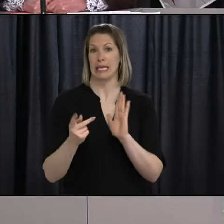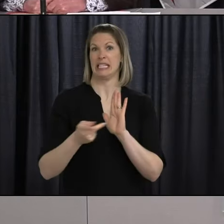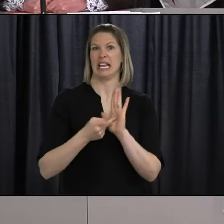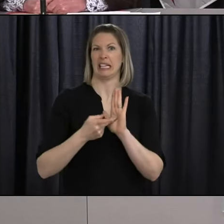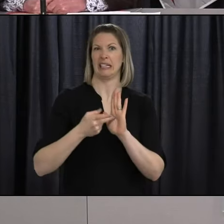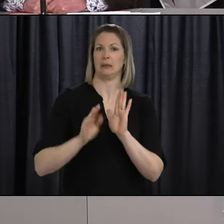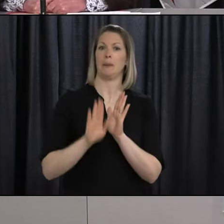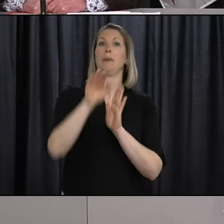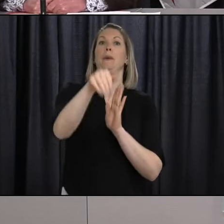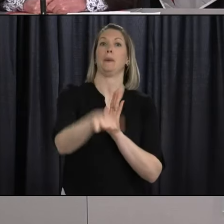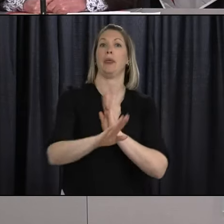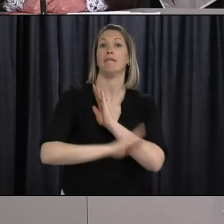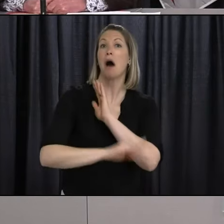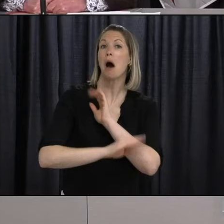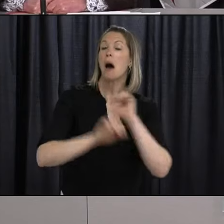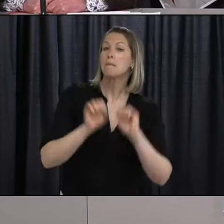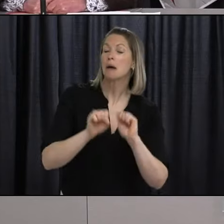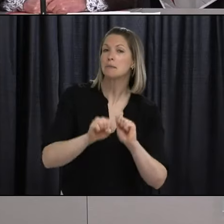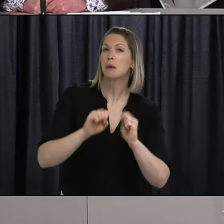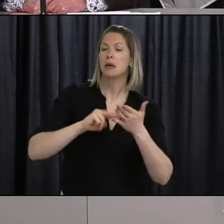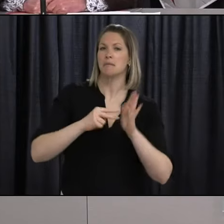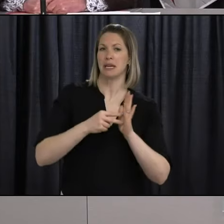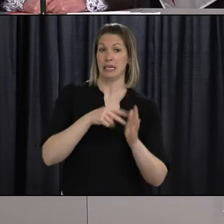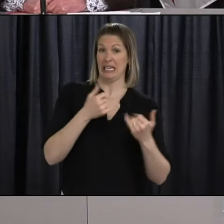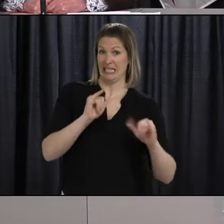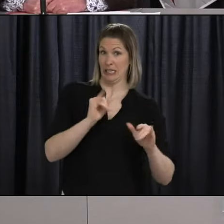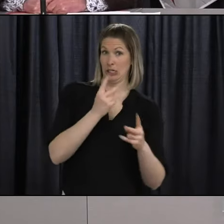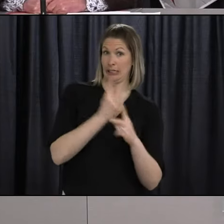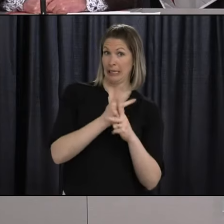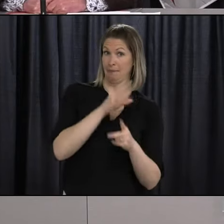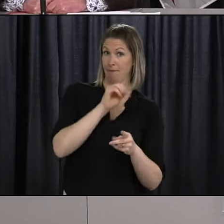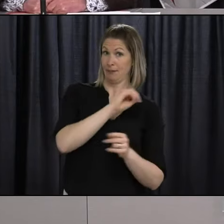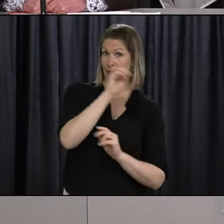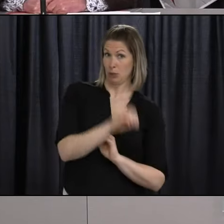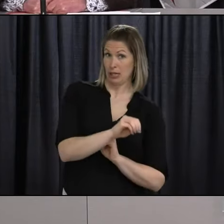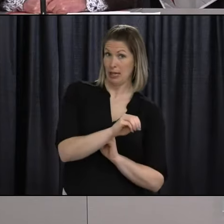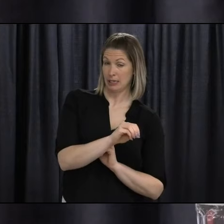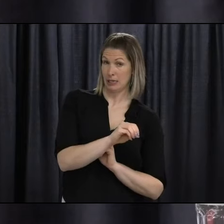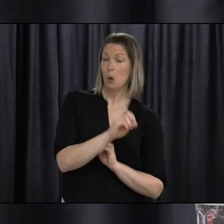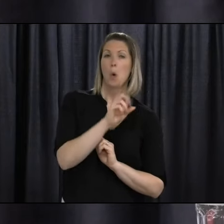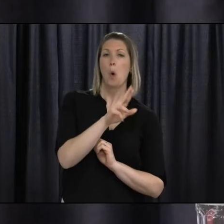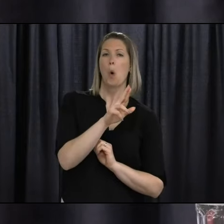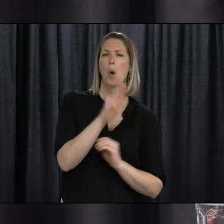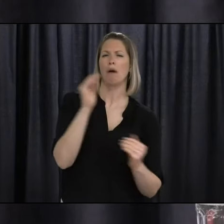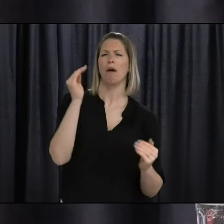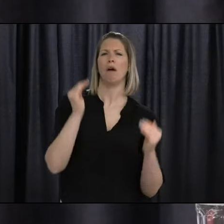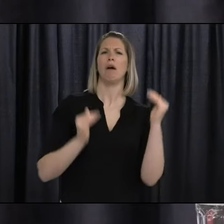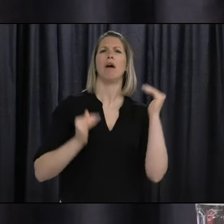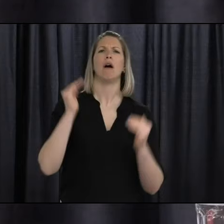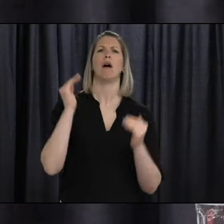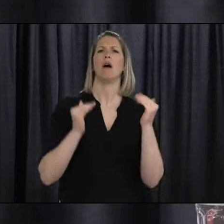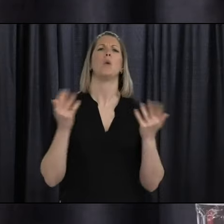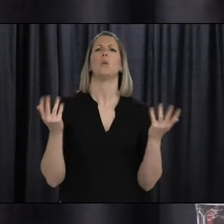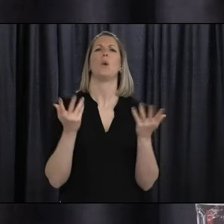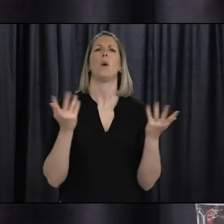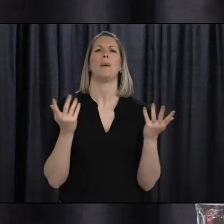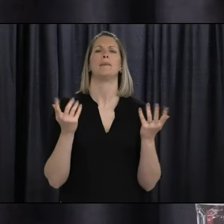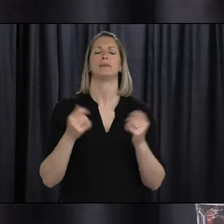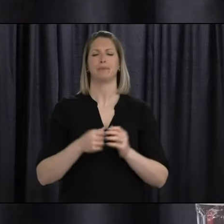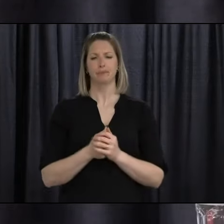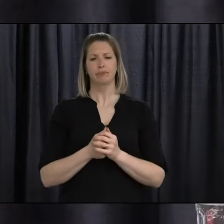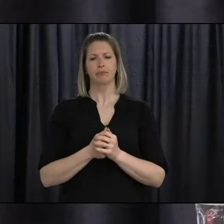go to level 4? Is there a different benchmark that will be in place? We're looking at the balance between a potential